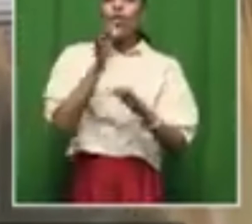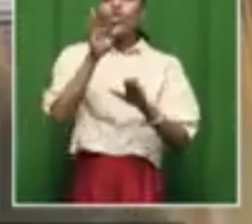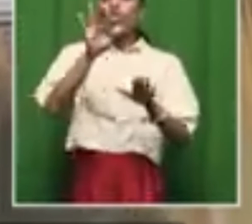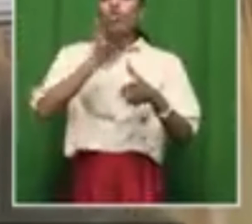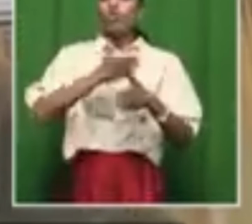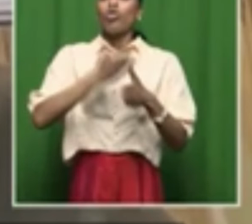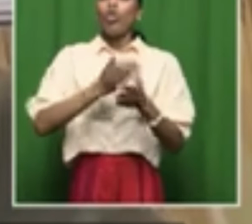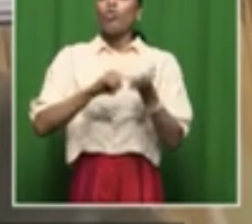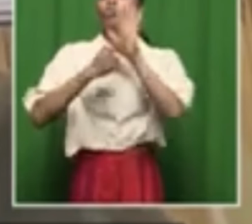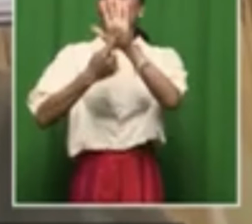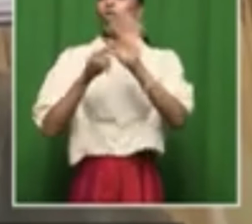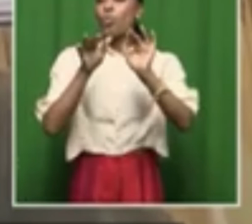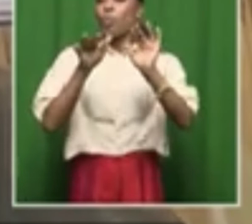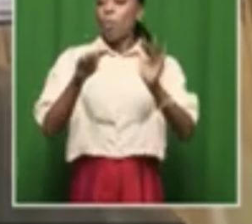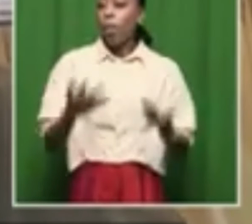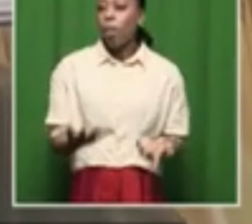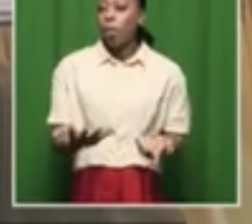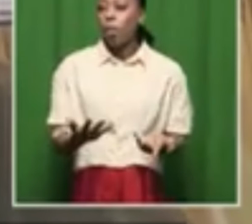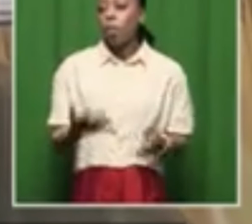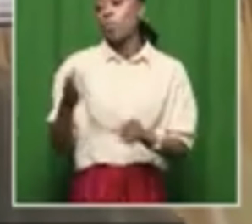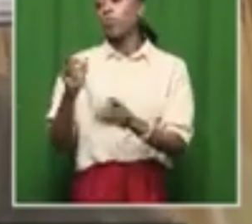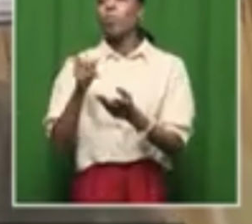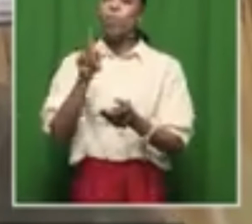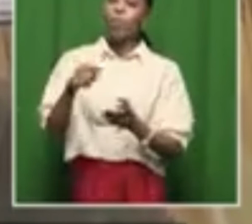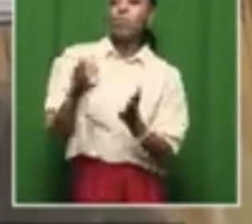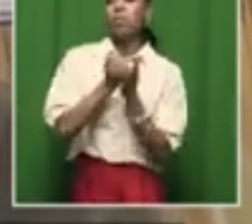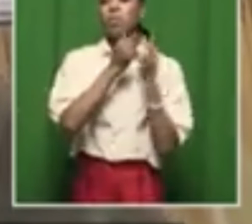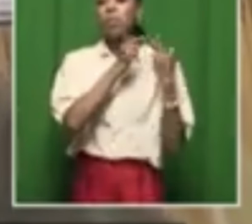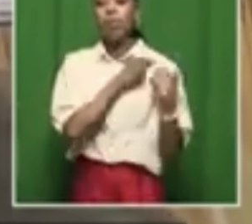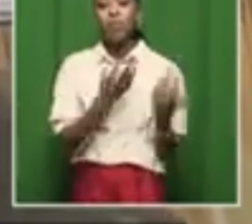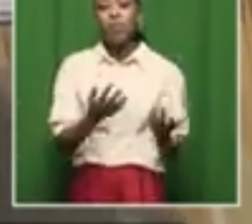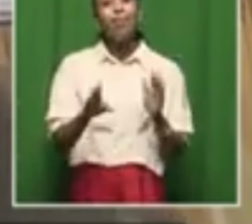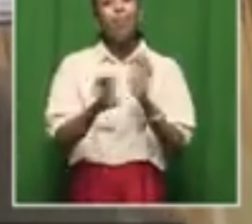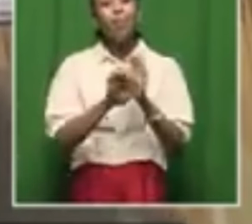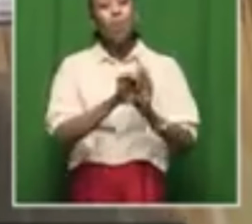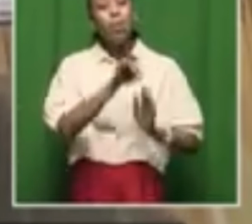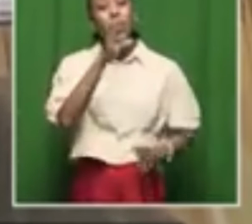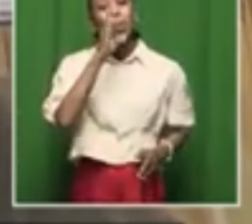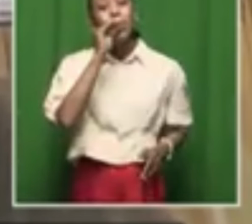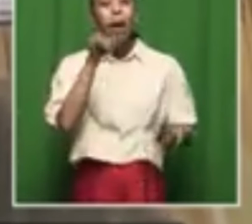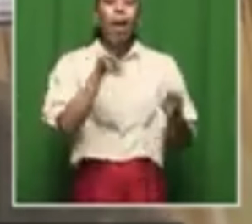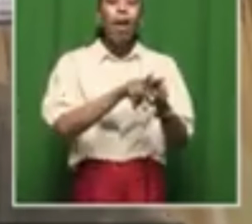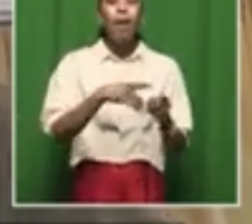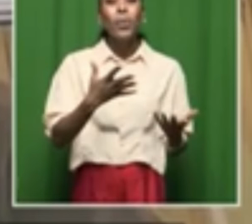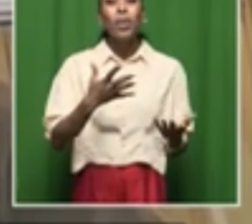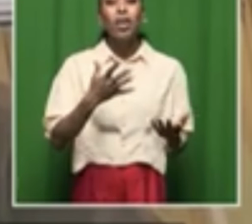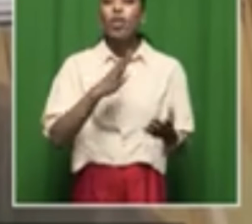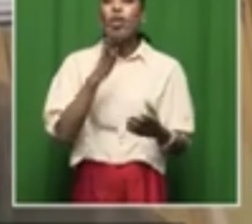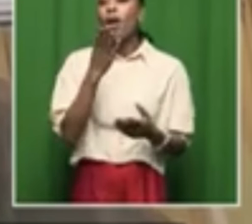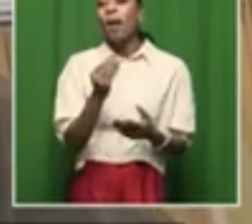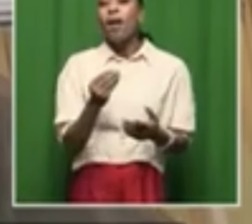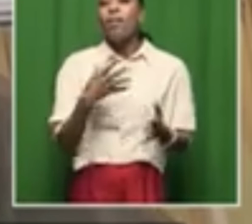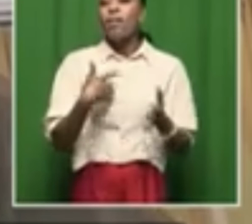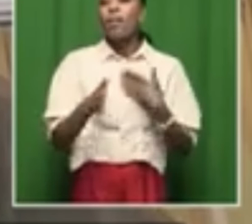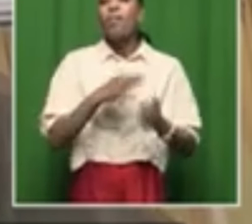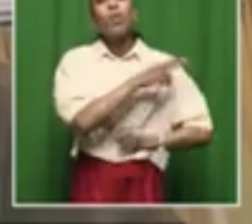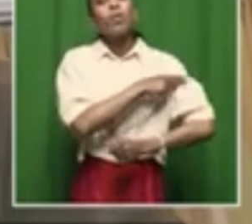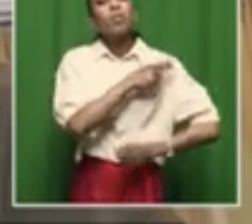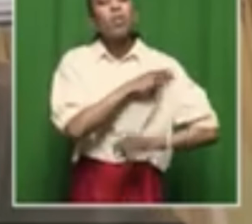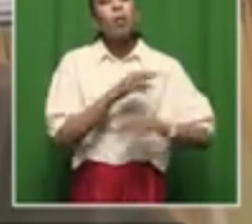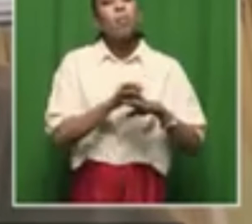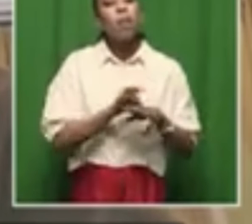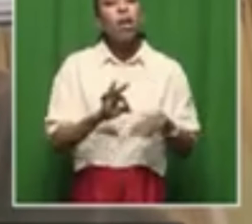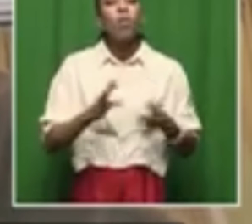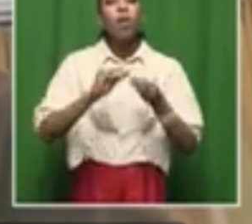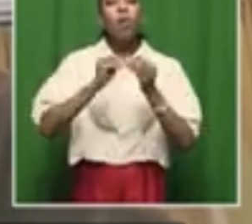to put them out for people. You are holding us accountable. For instance, you're speaking as if we don't have any hospital plan